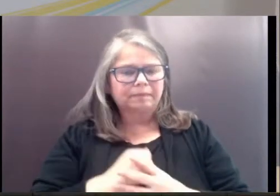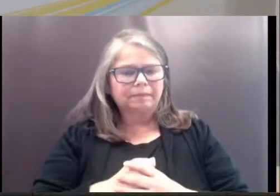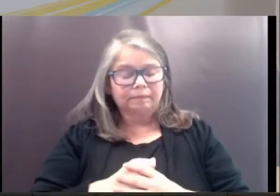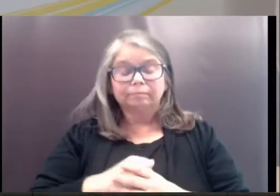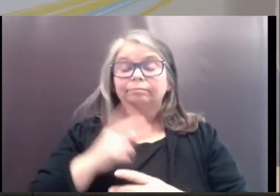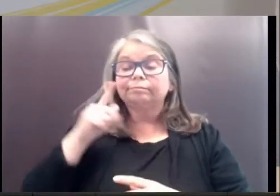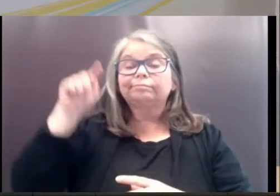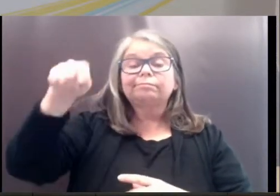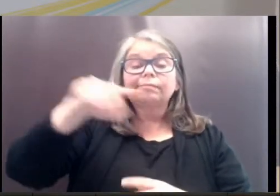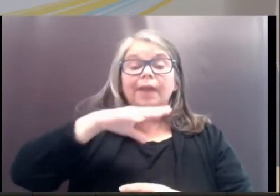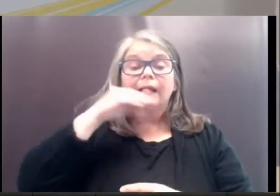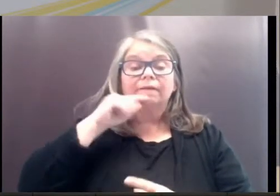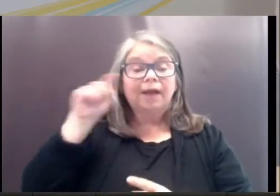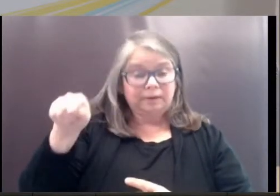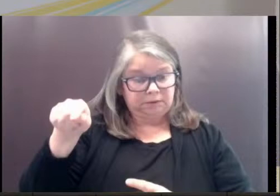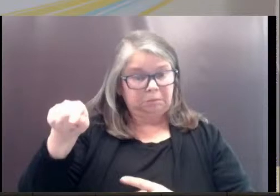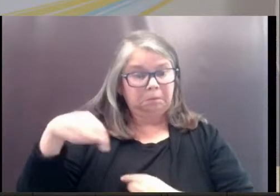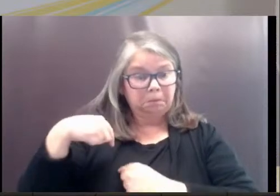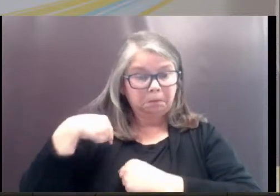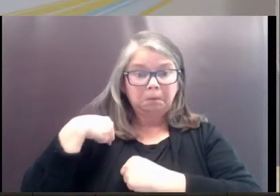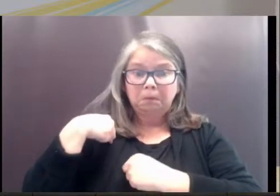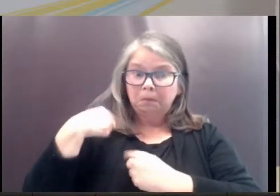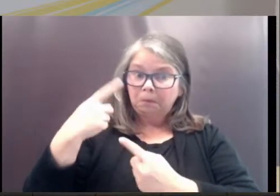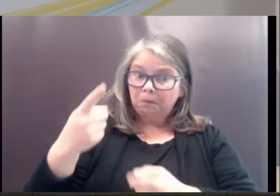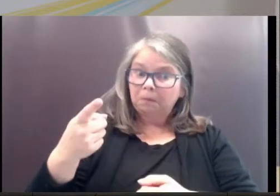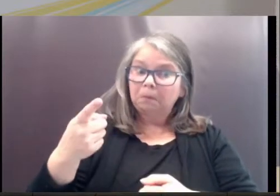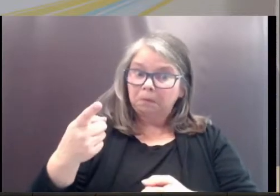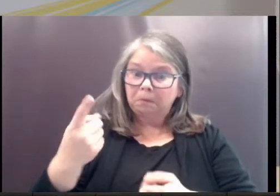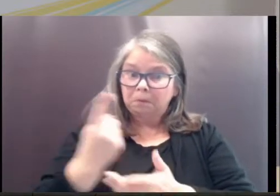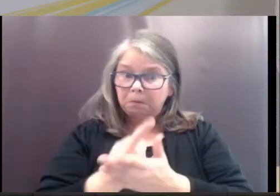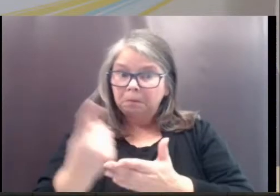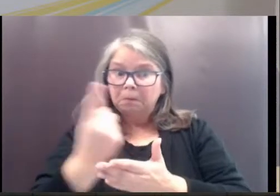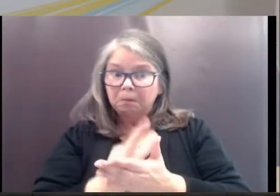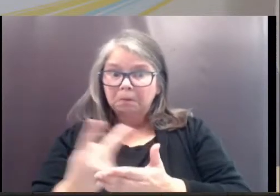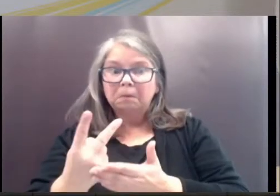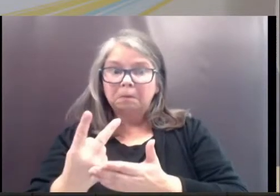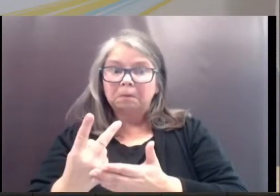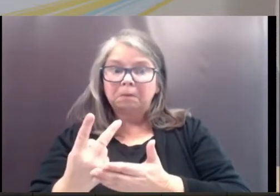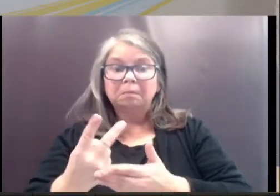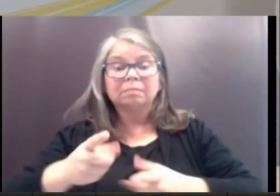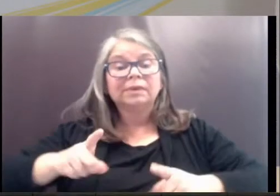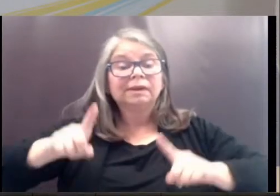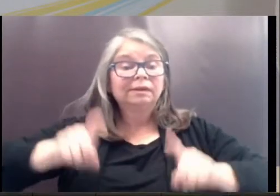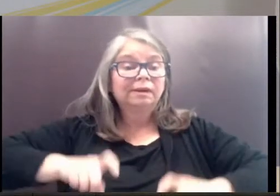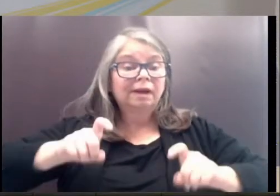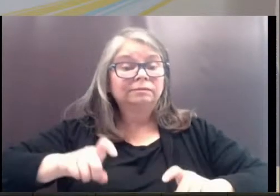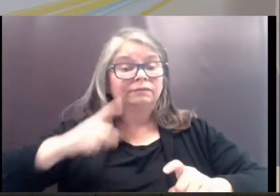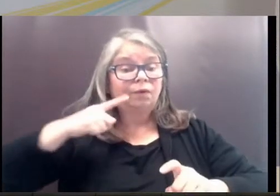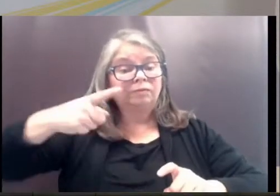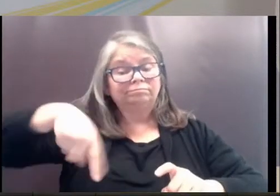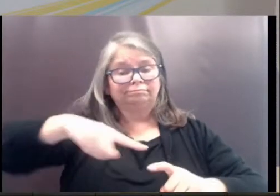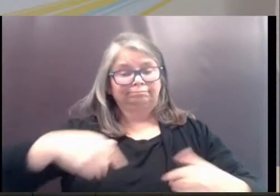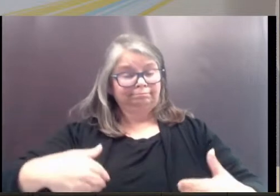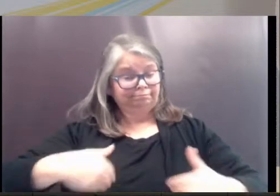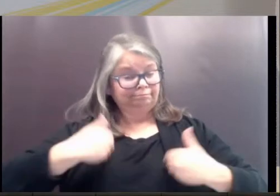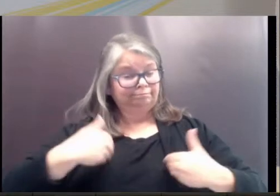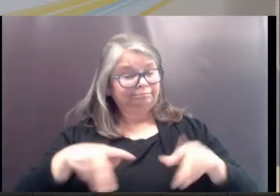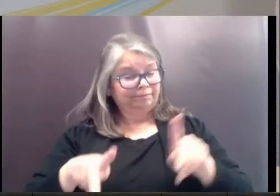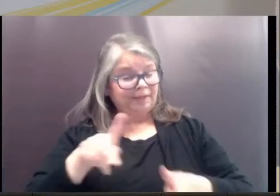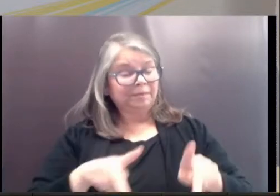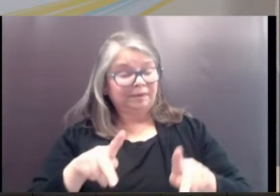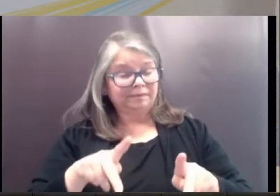been doing over the last couple of weeks testing for those young people, again, in an age